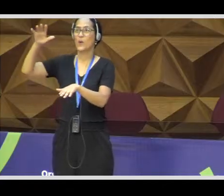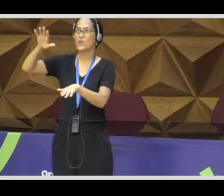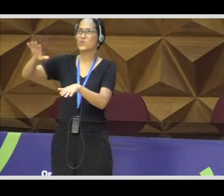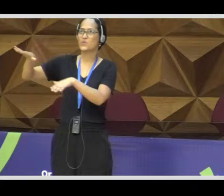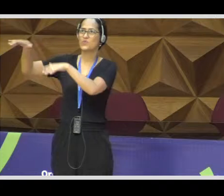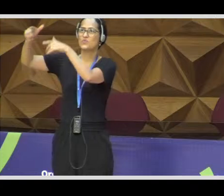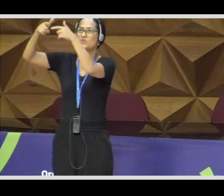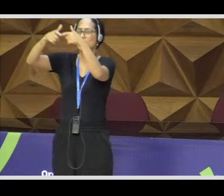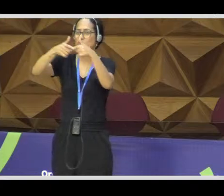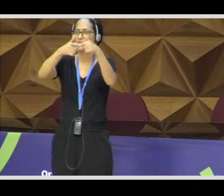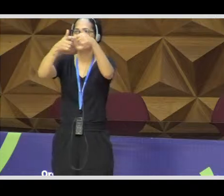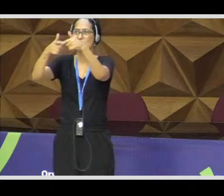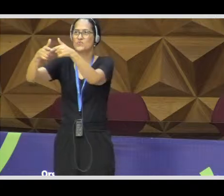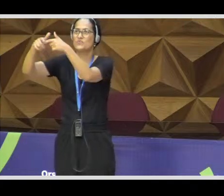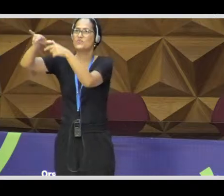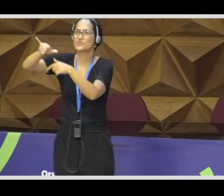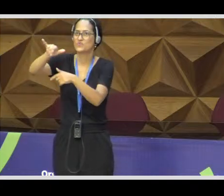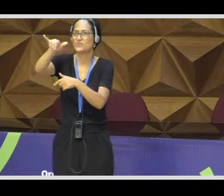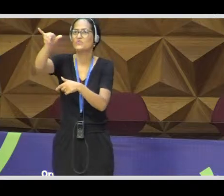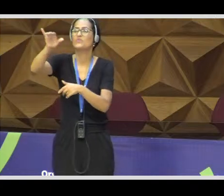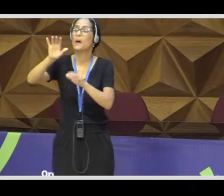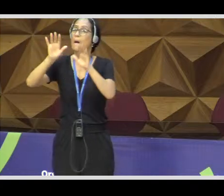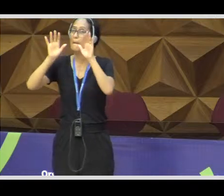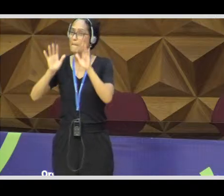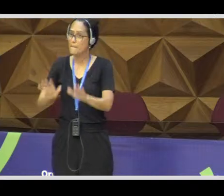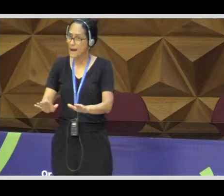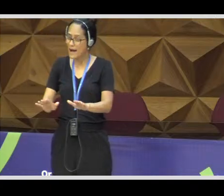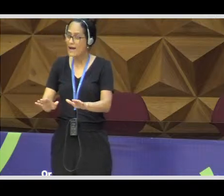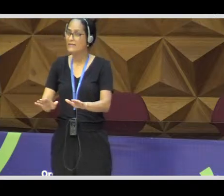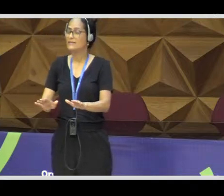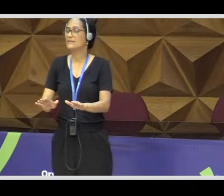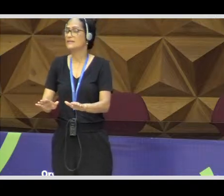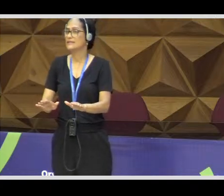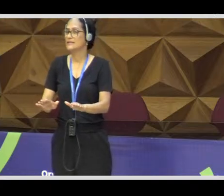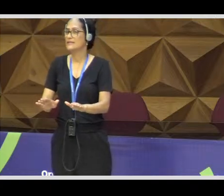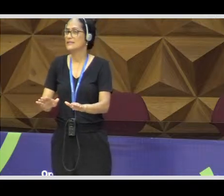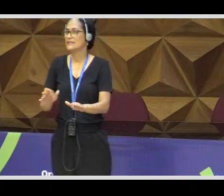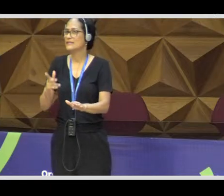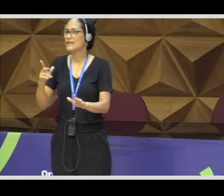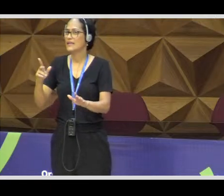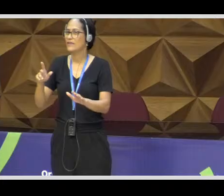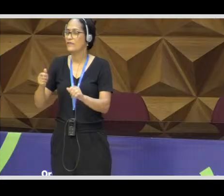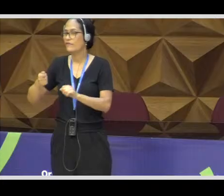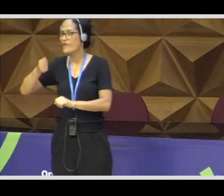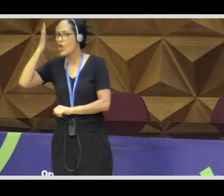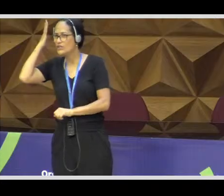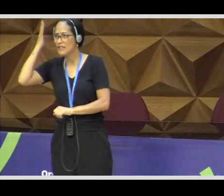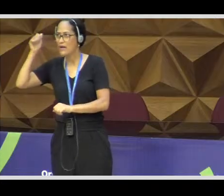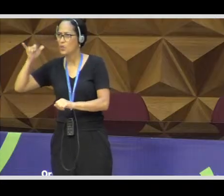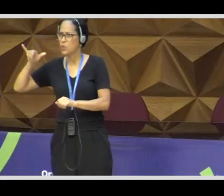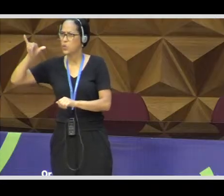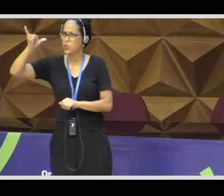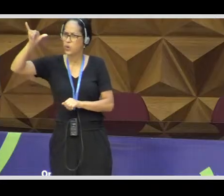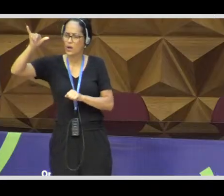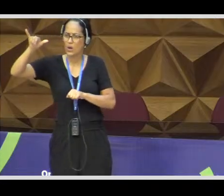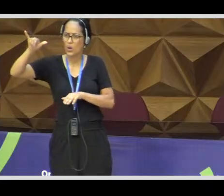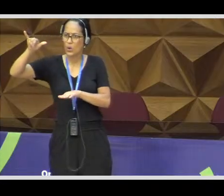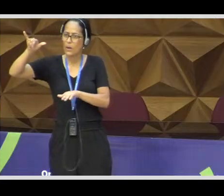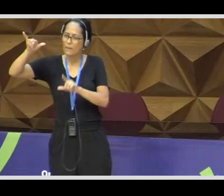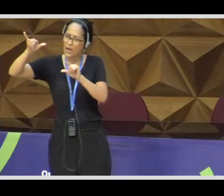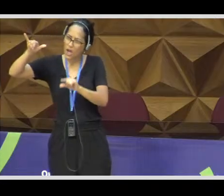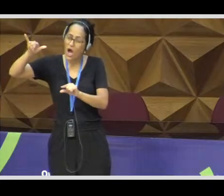when you weren't matching it, it felt fine. For the slower speeds, they were definitely more calming, felt